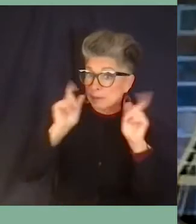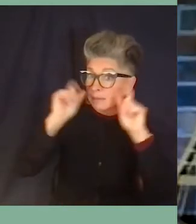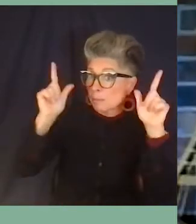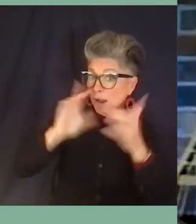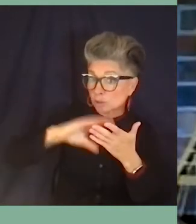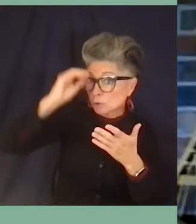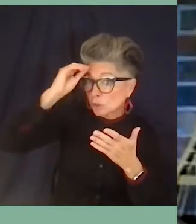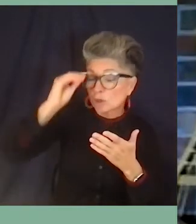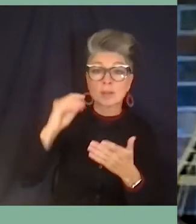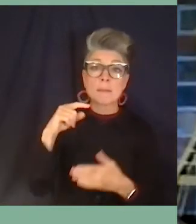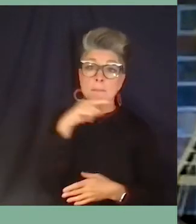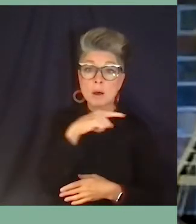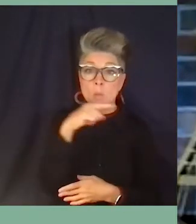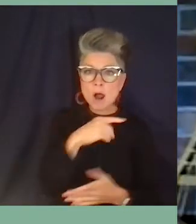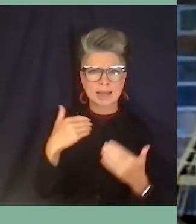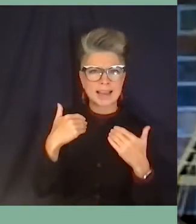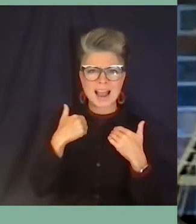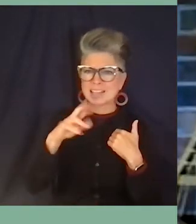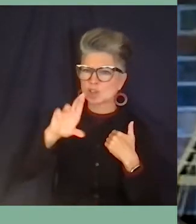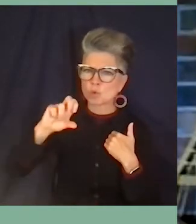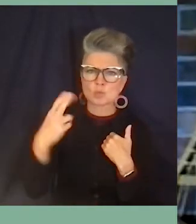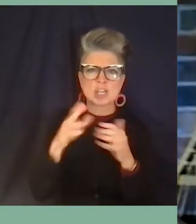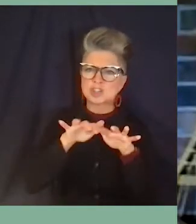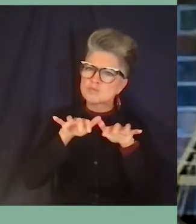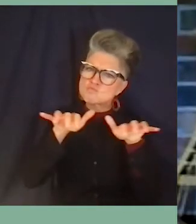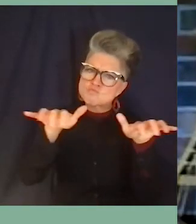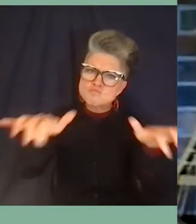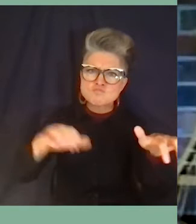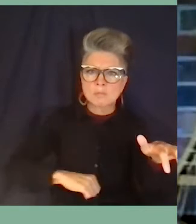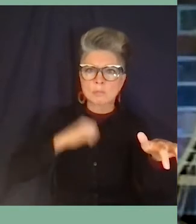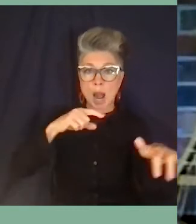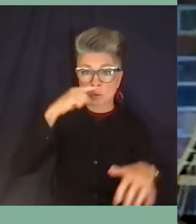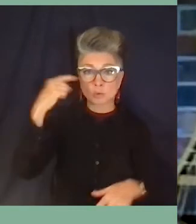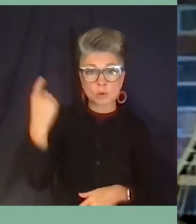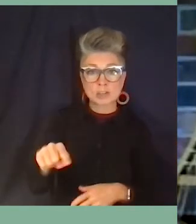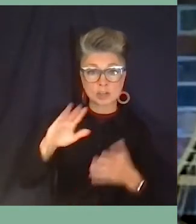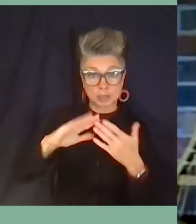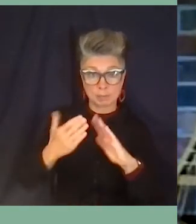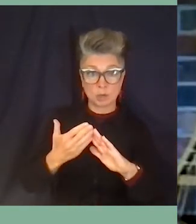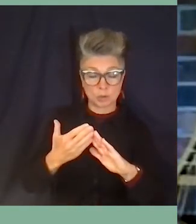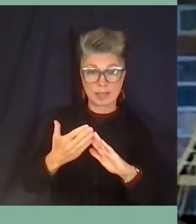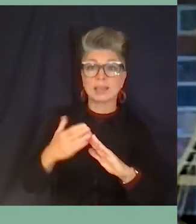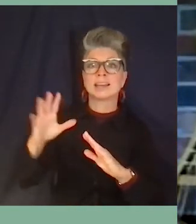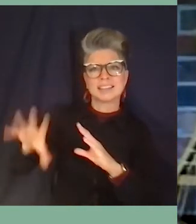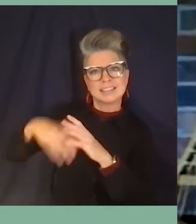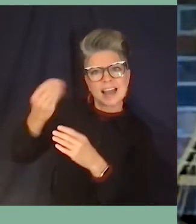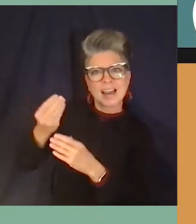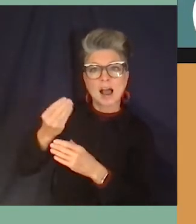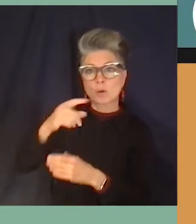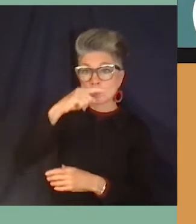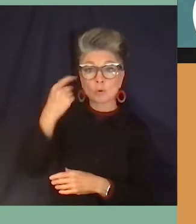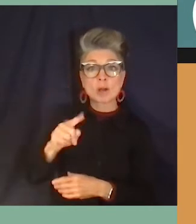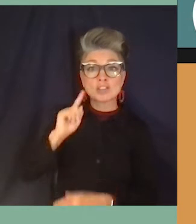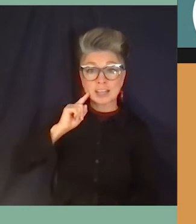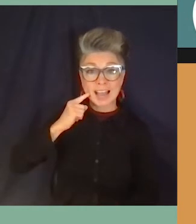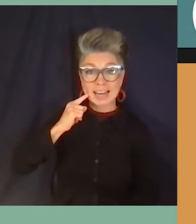You may be surprised to learn that Milwaukee has a rich and proud Russian community. Get out